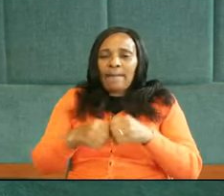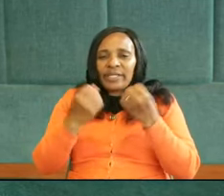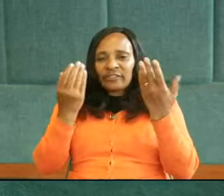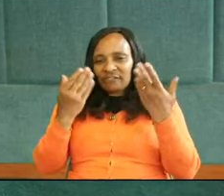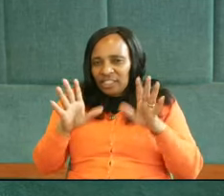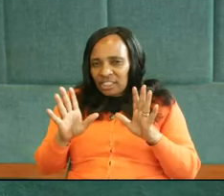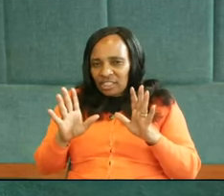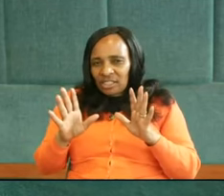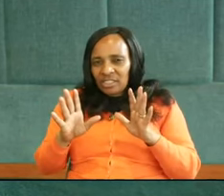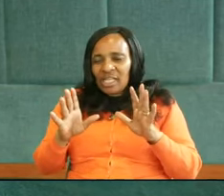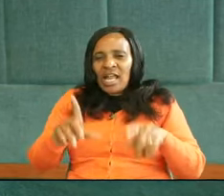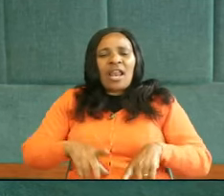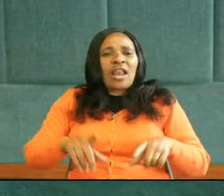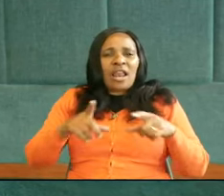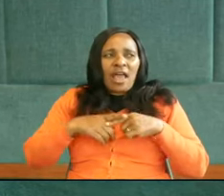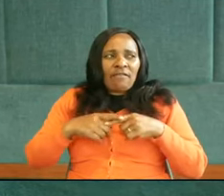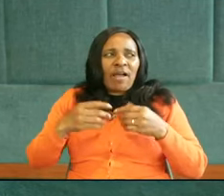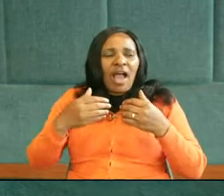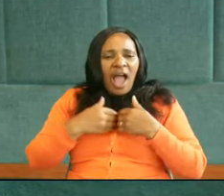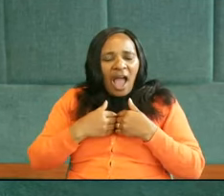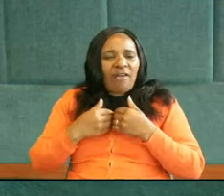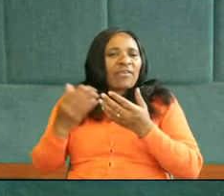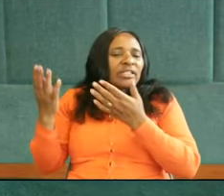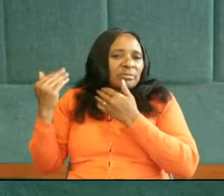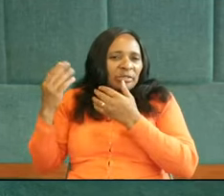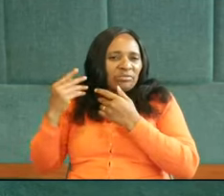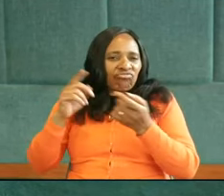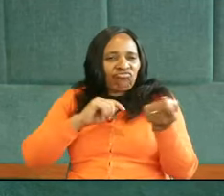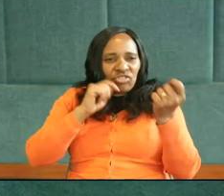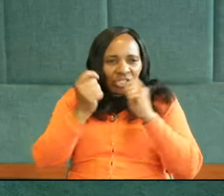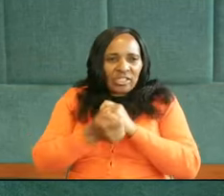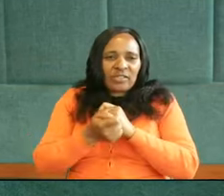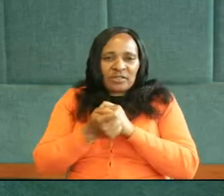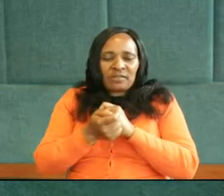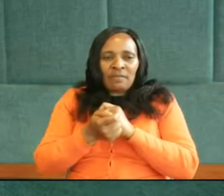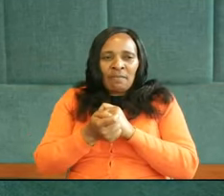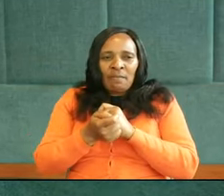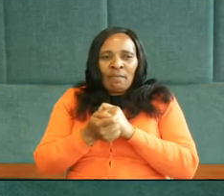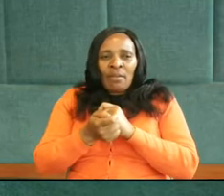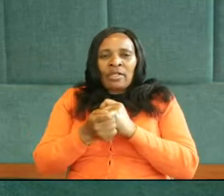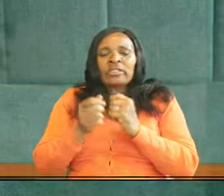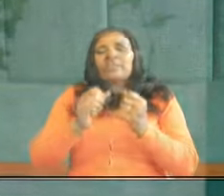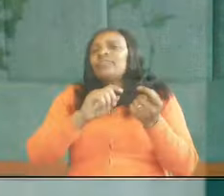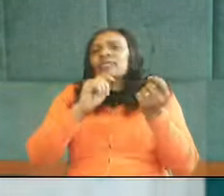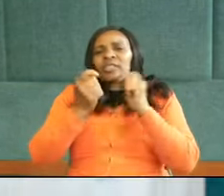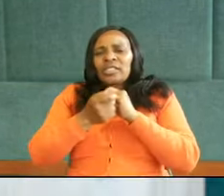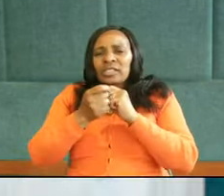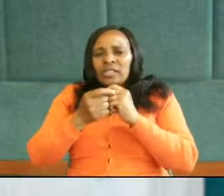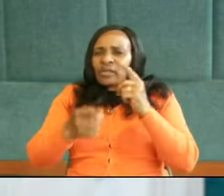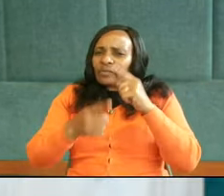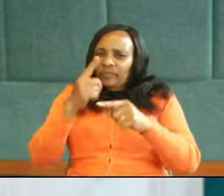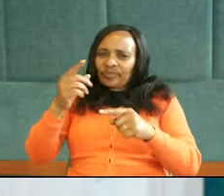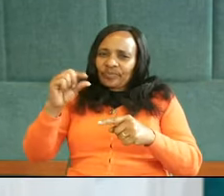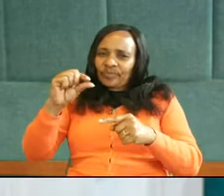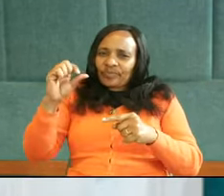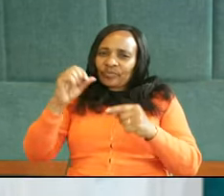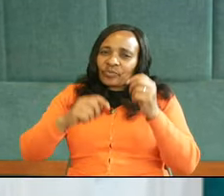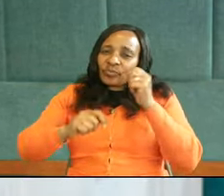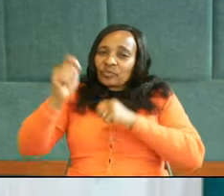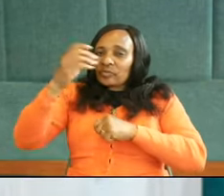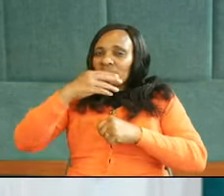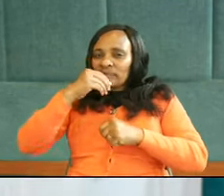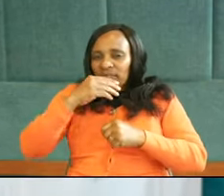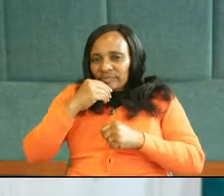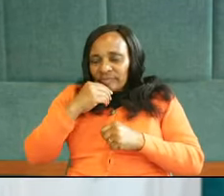mm-hmm. his life had unexpected twists and turns. Mm-hmm. You can imagine killing Goliath, being the favorite of the